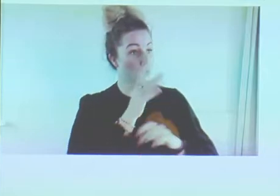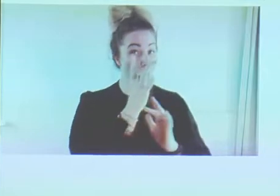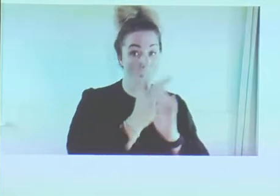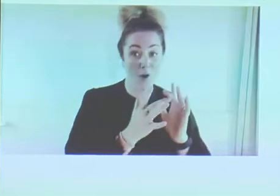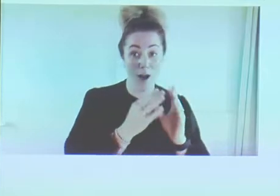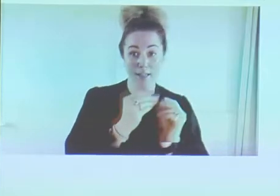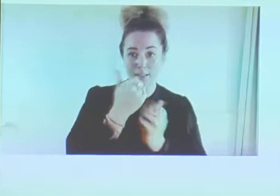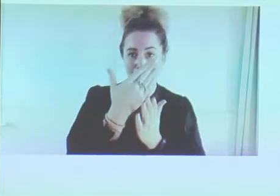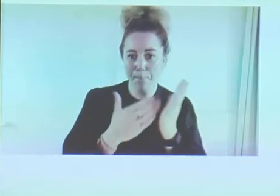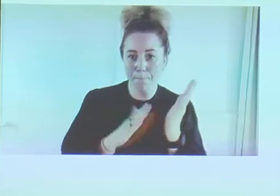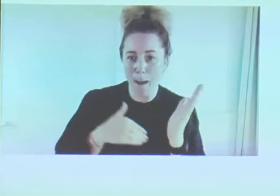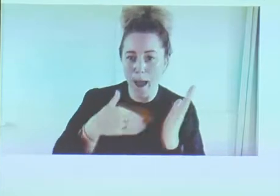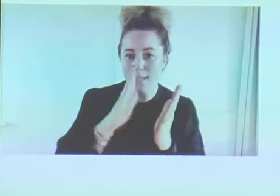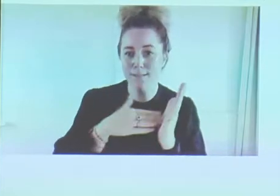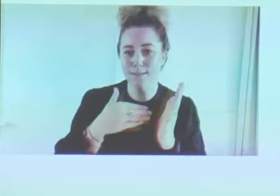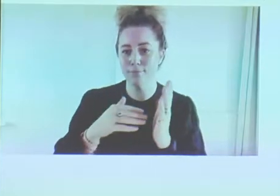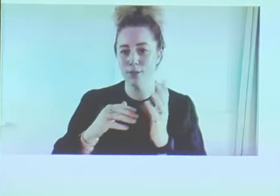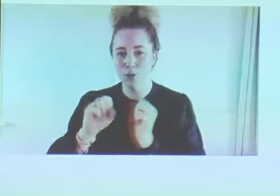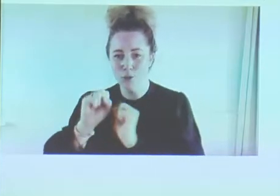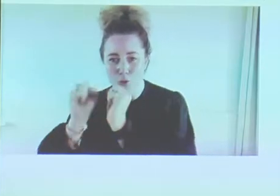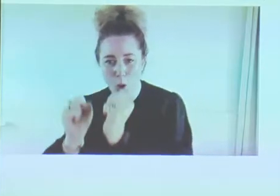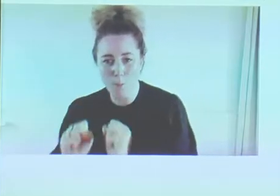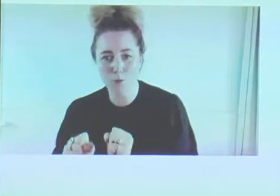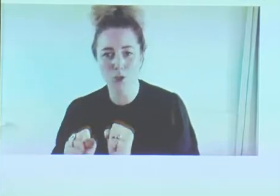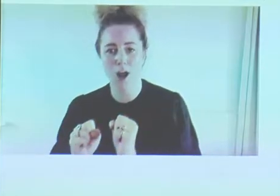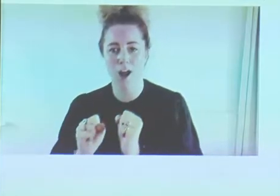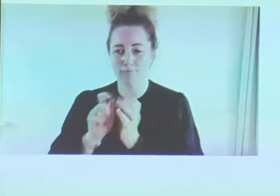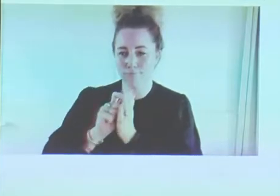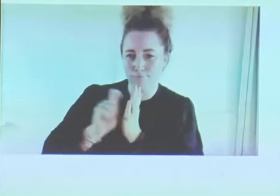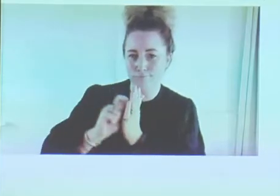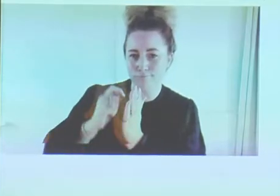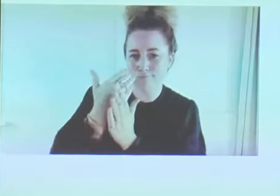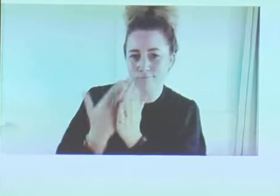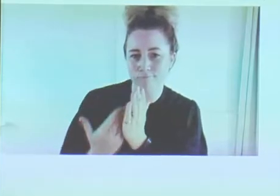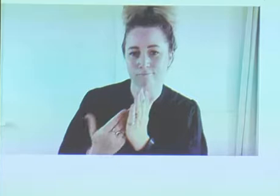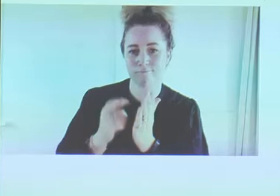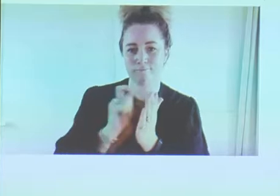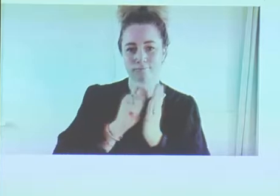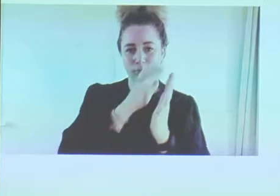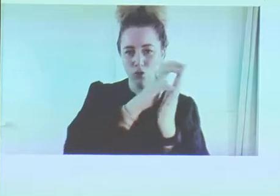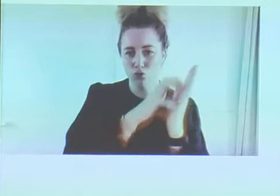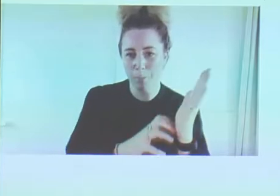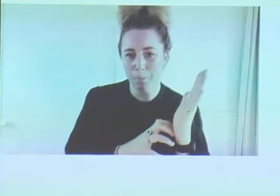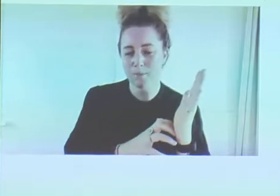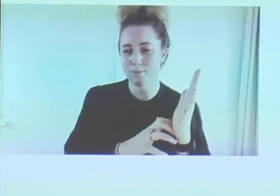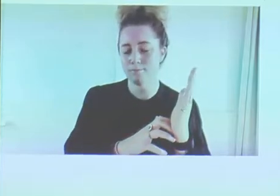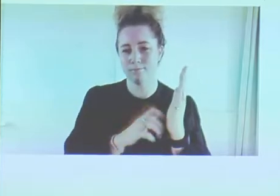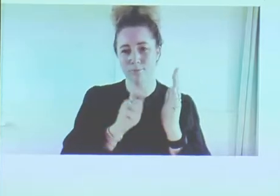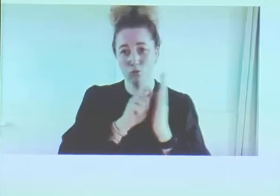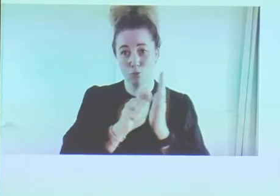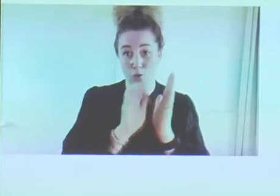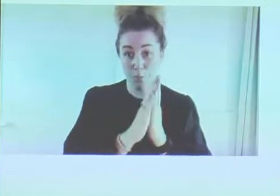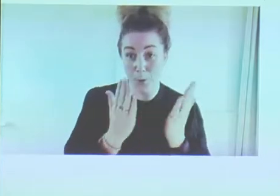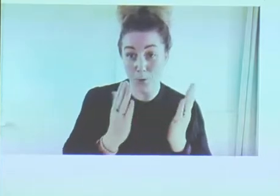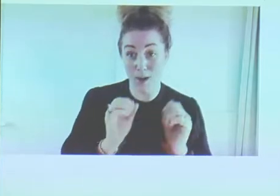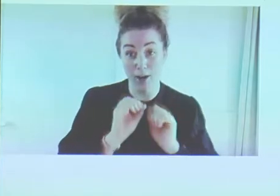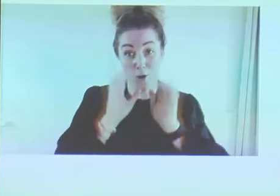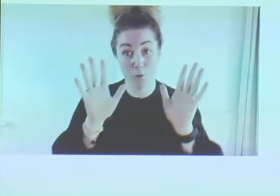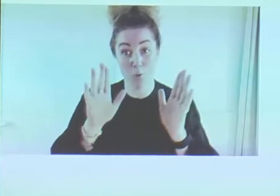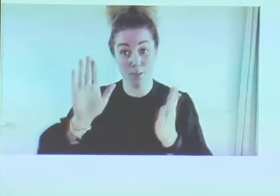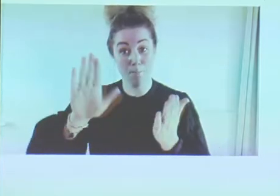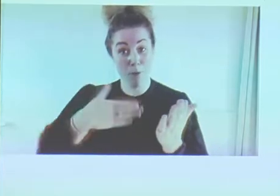worked on sculptures wrote short stories wrote scripts wrote novels and of course wrote